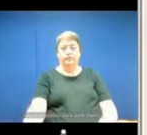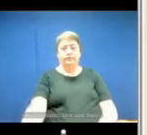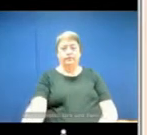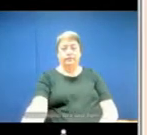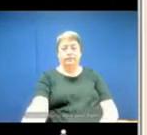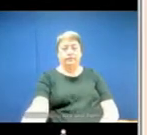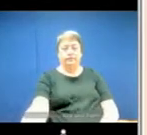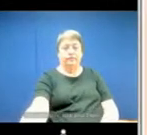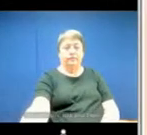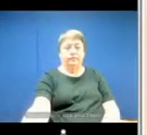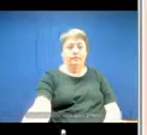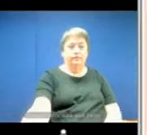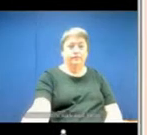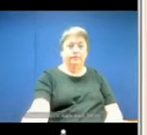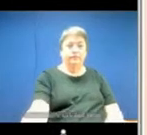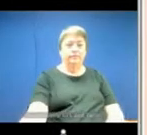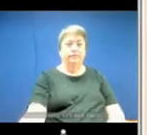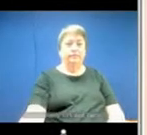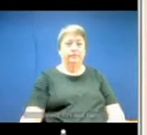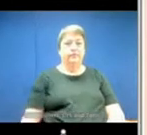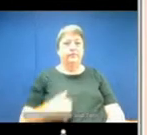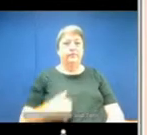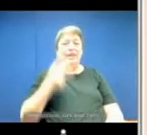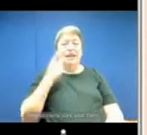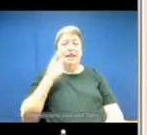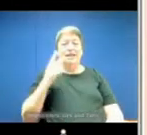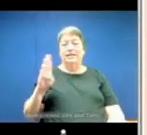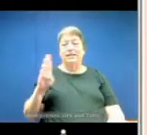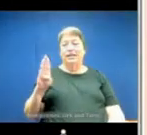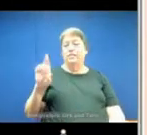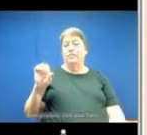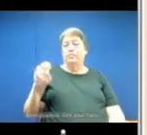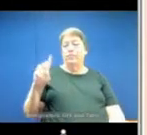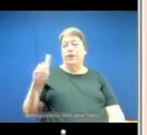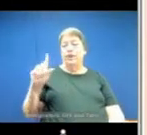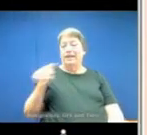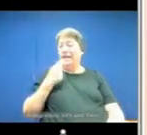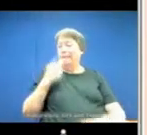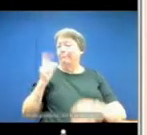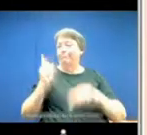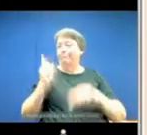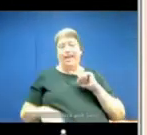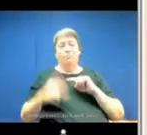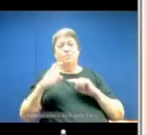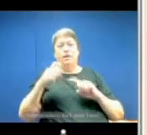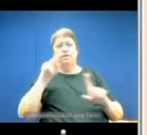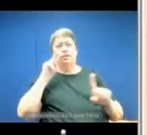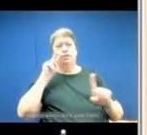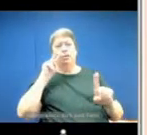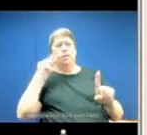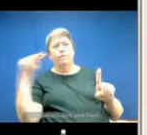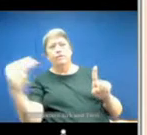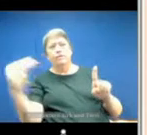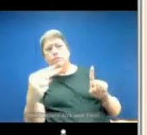I see Brenda saying you can't do it. The perception could be misconstrued by the court.